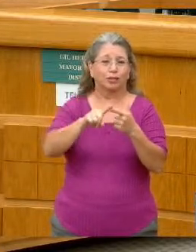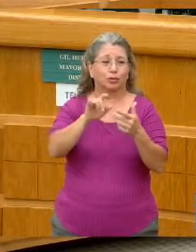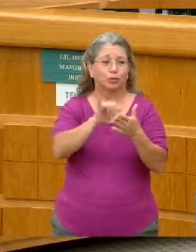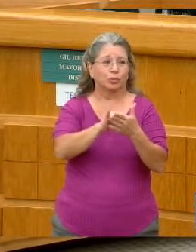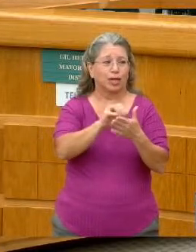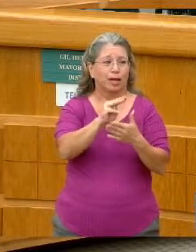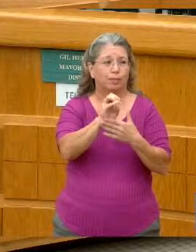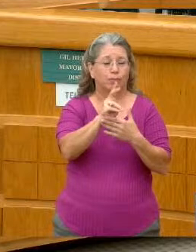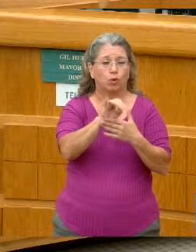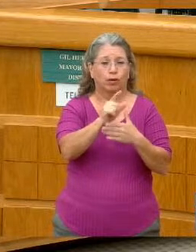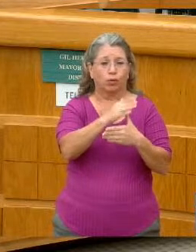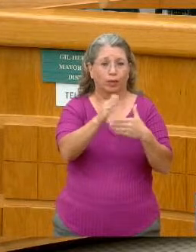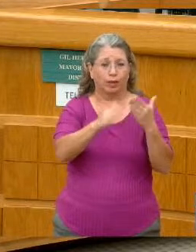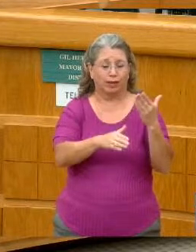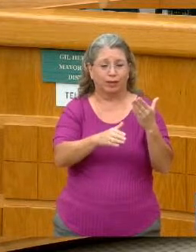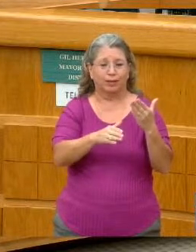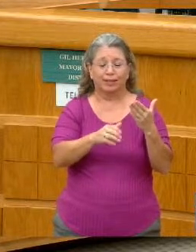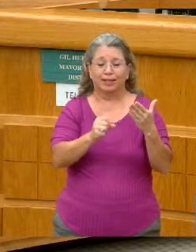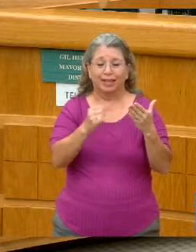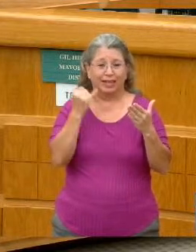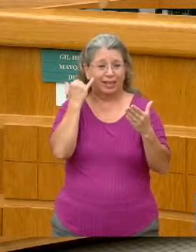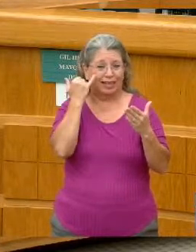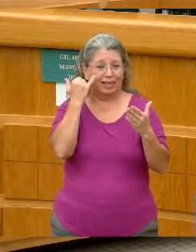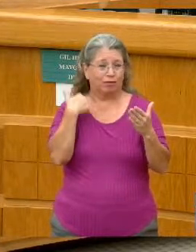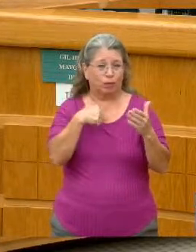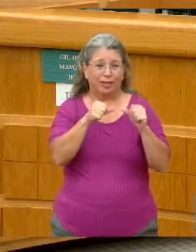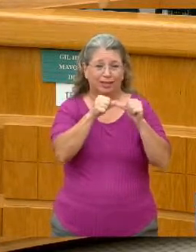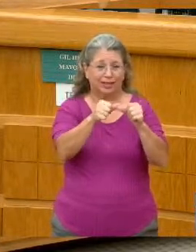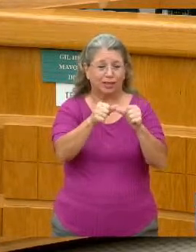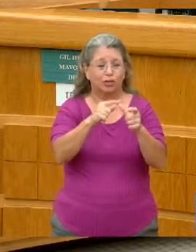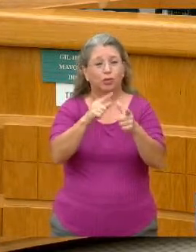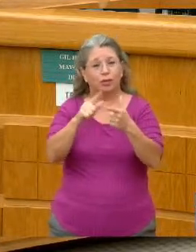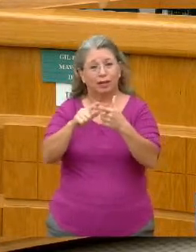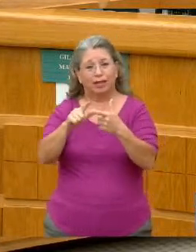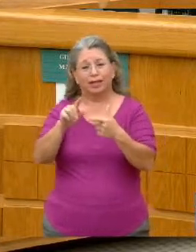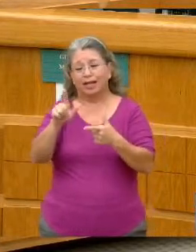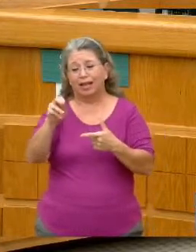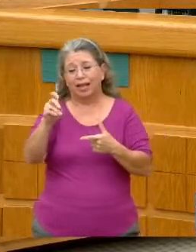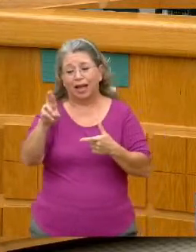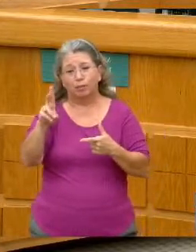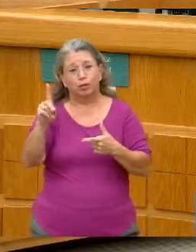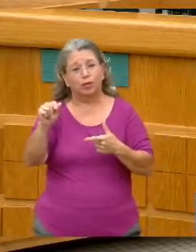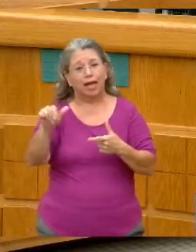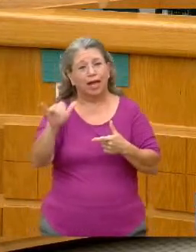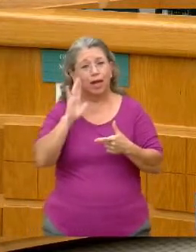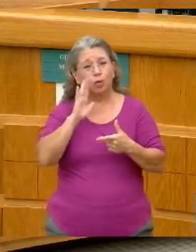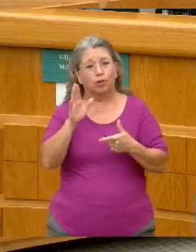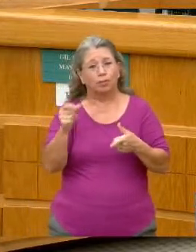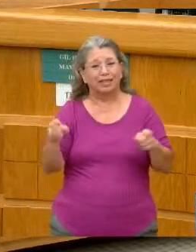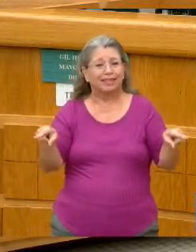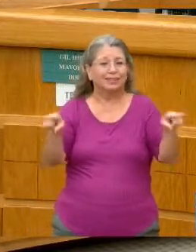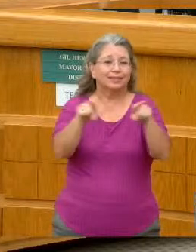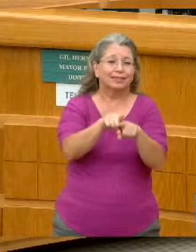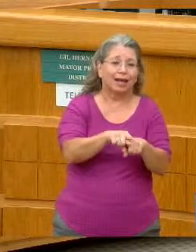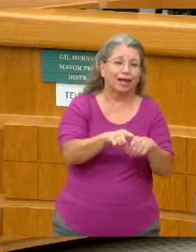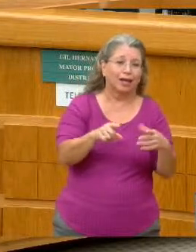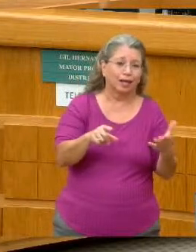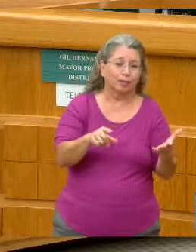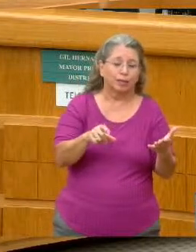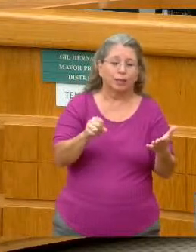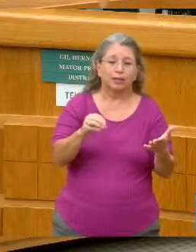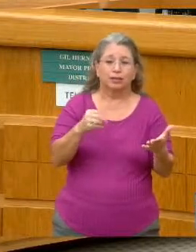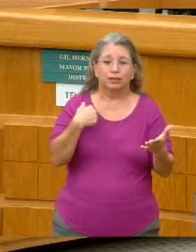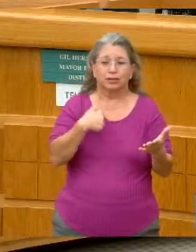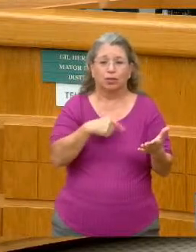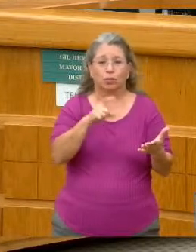by Labor Day, we're going to be where we were at Memorial Day. And that's something that should cause some